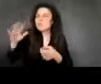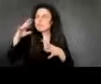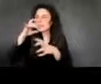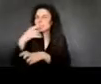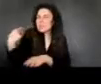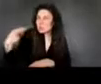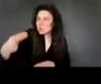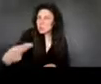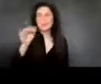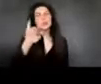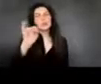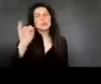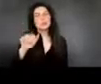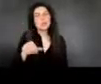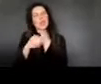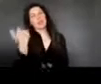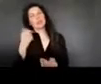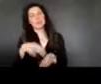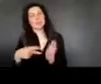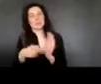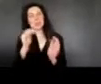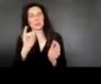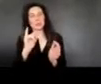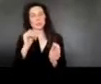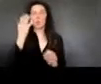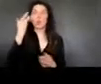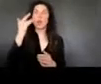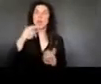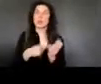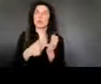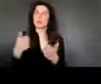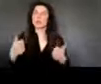because they're often obscured by dominant frames that suppress them.